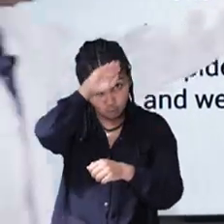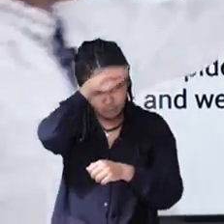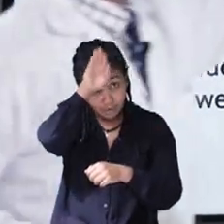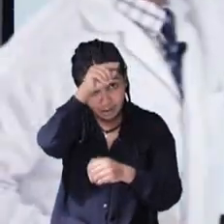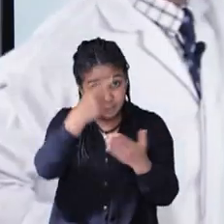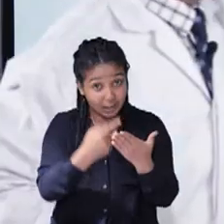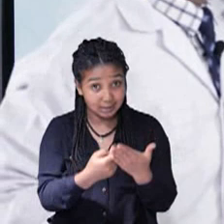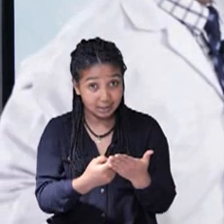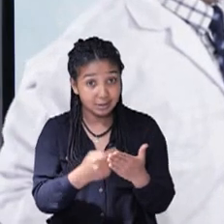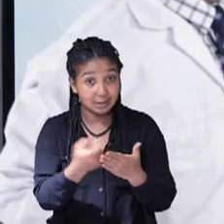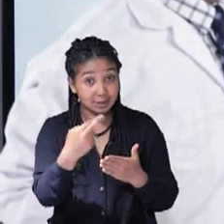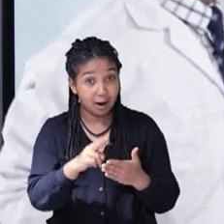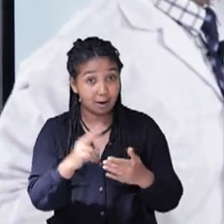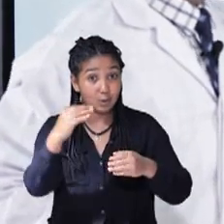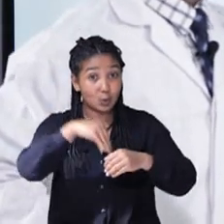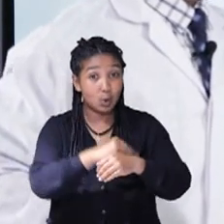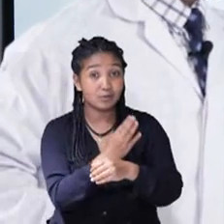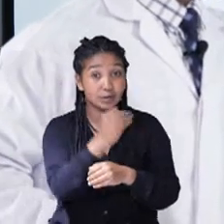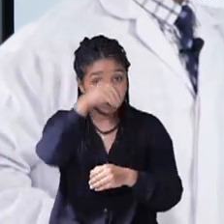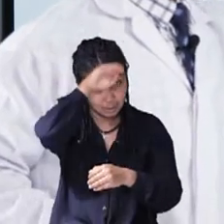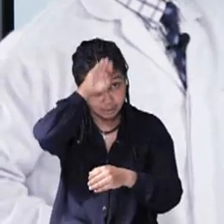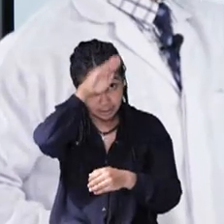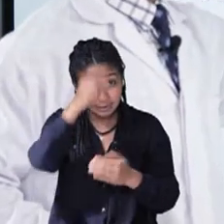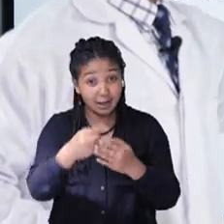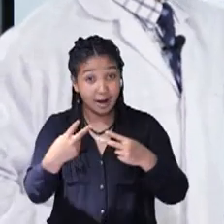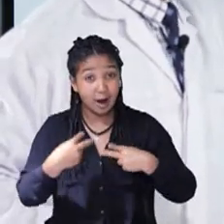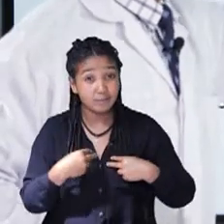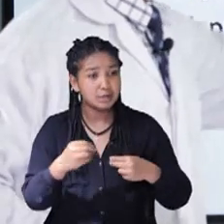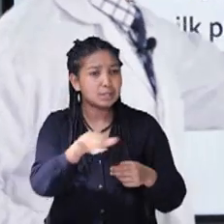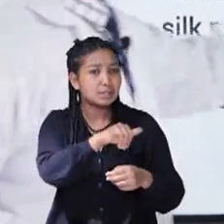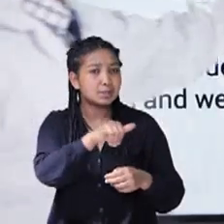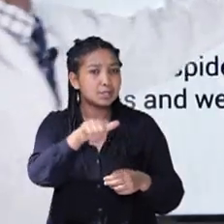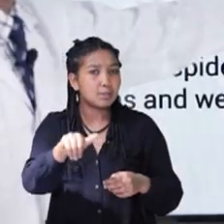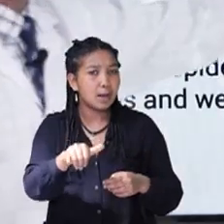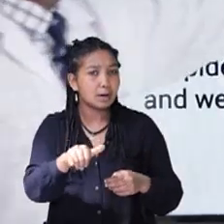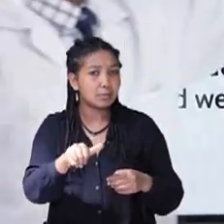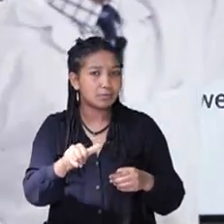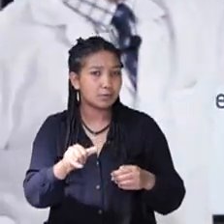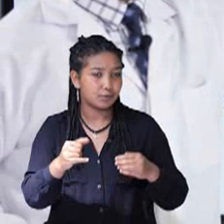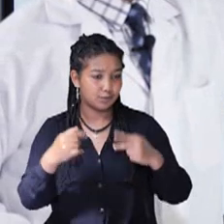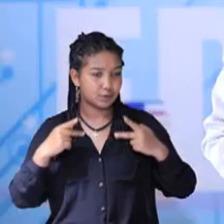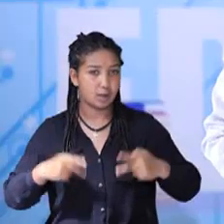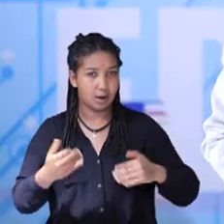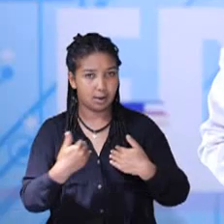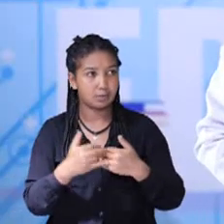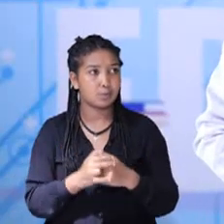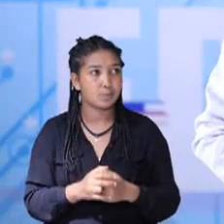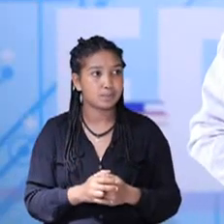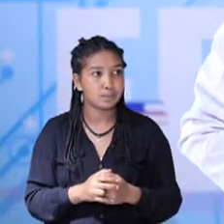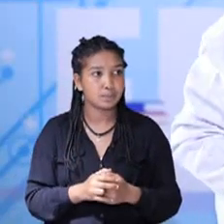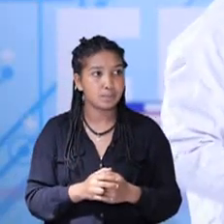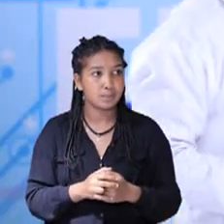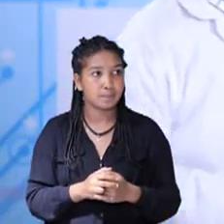As you can see, these are dolphins and these are sharks. They have similar features